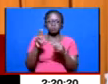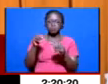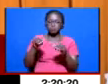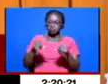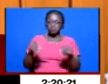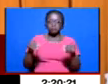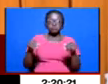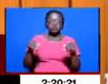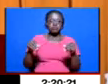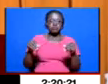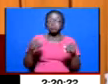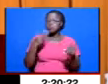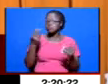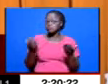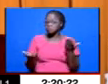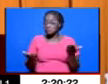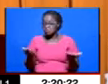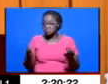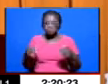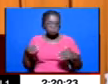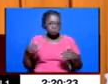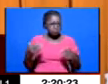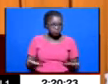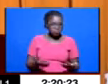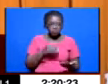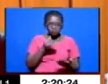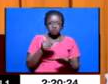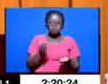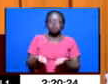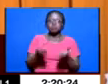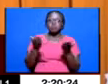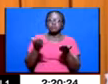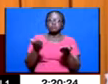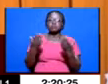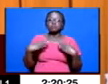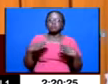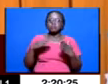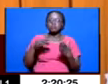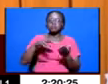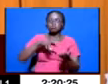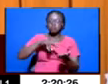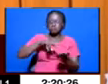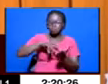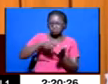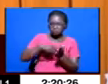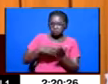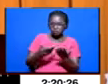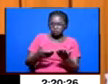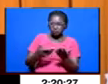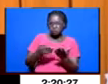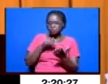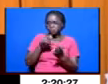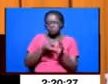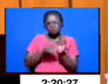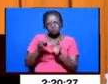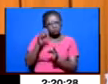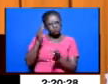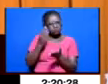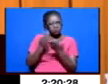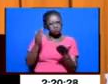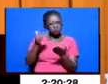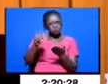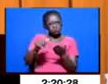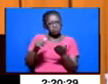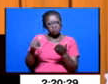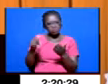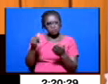of who may or may not promote a popular initiative, and there is no explicit bar against any person, including the